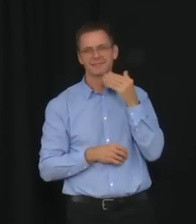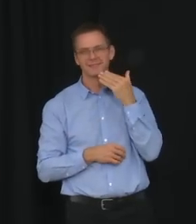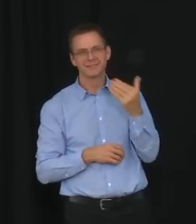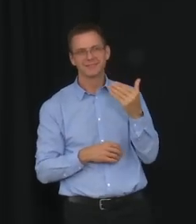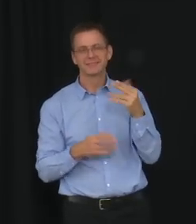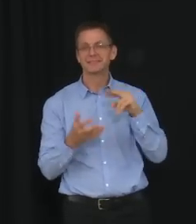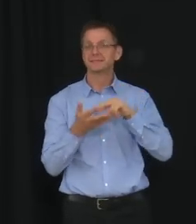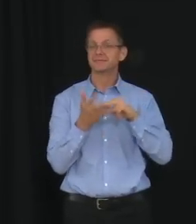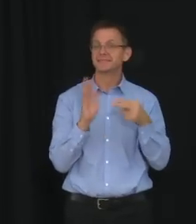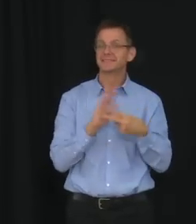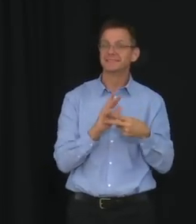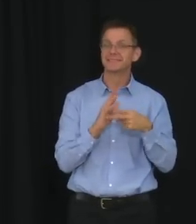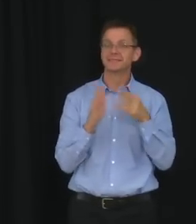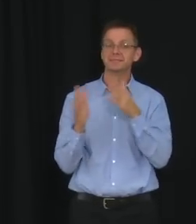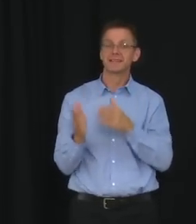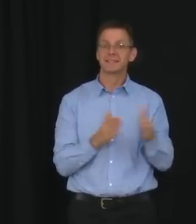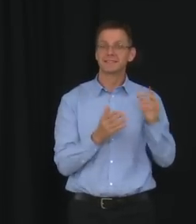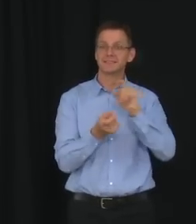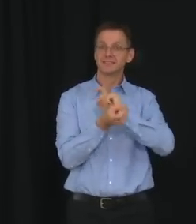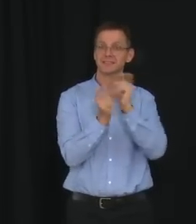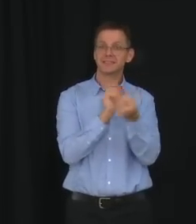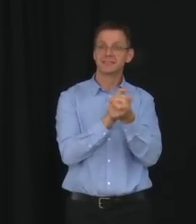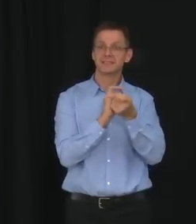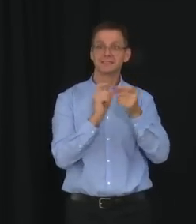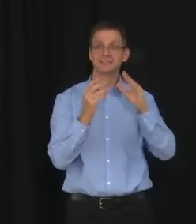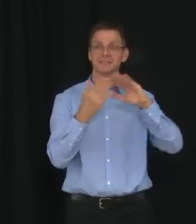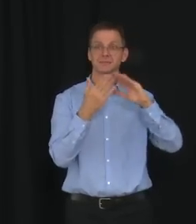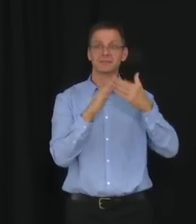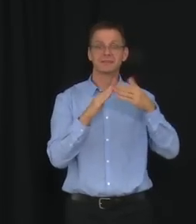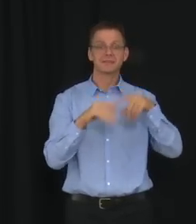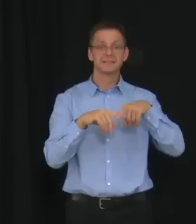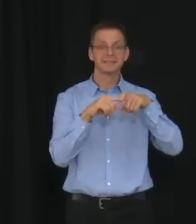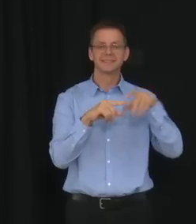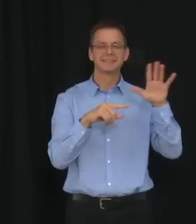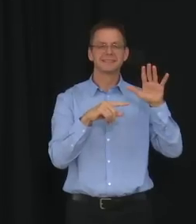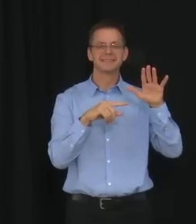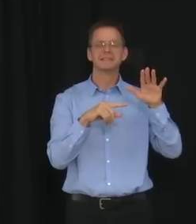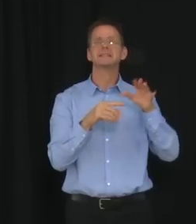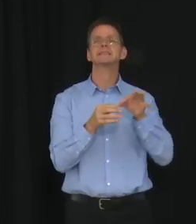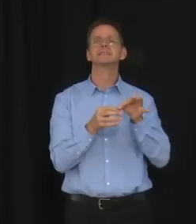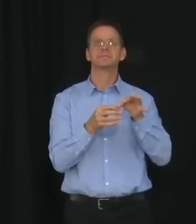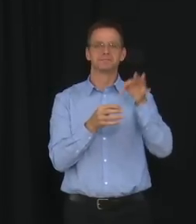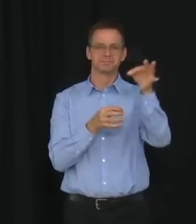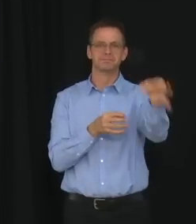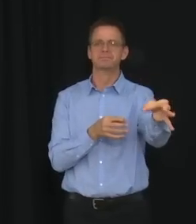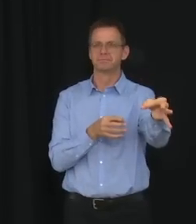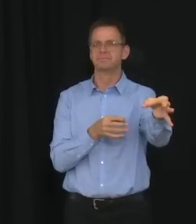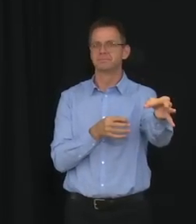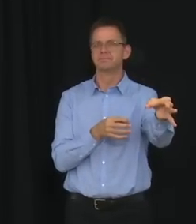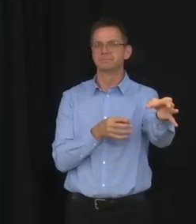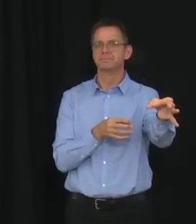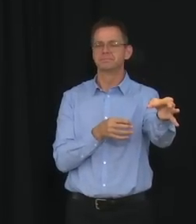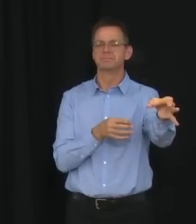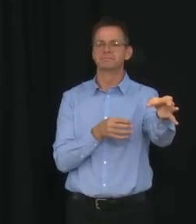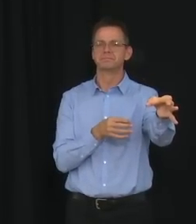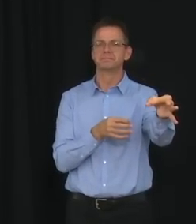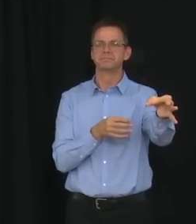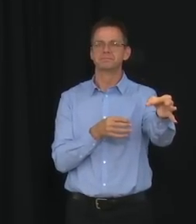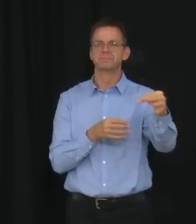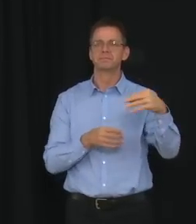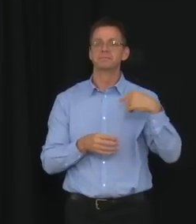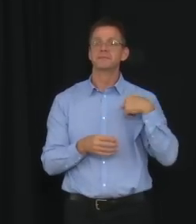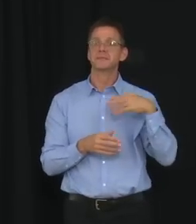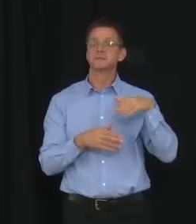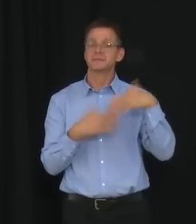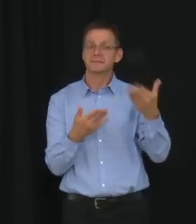time. We continued to see that rise, and then I was able to alter my recommendations based on that evidence at